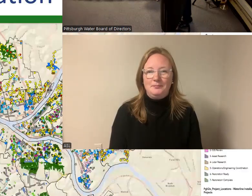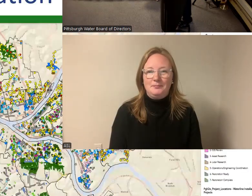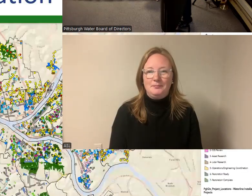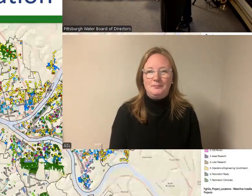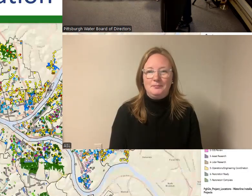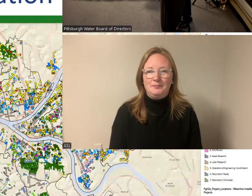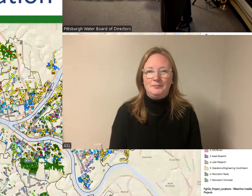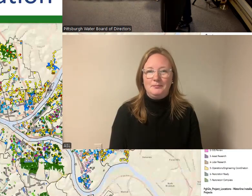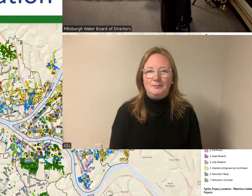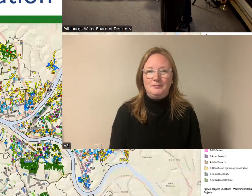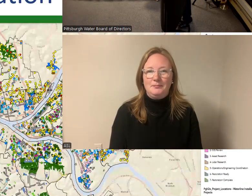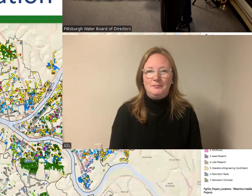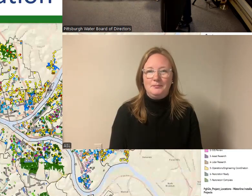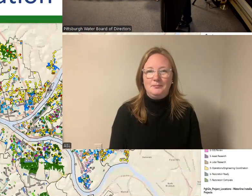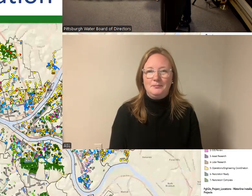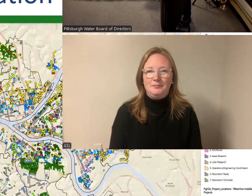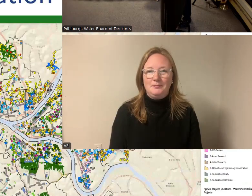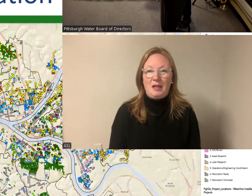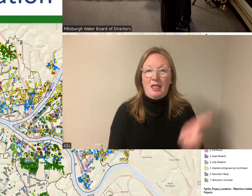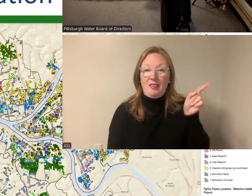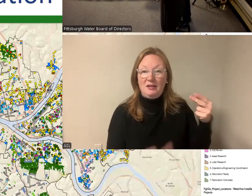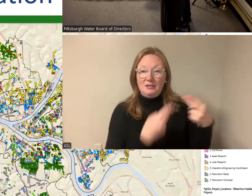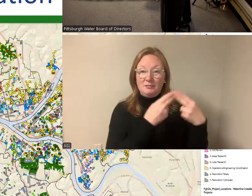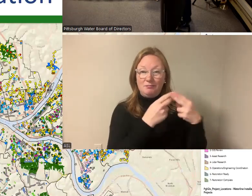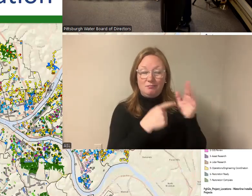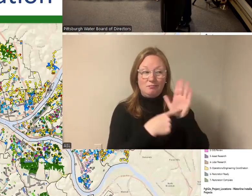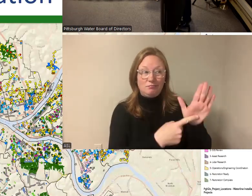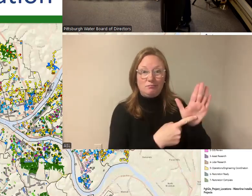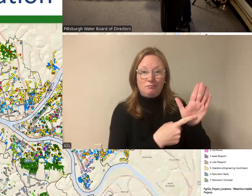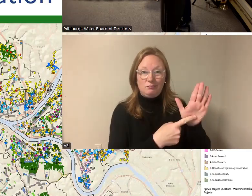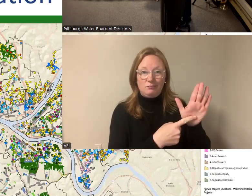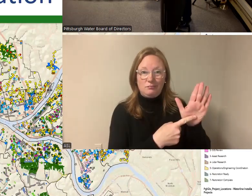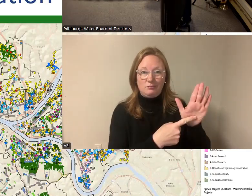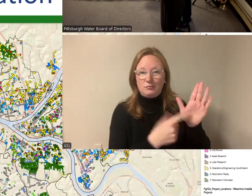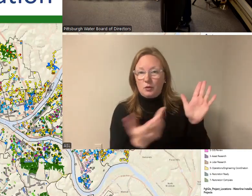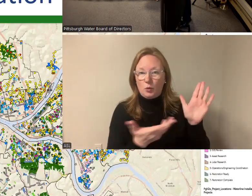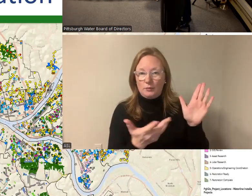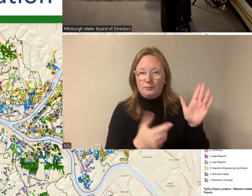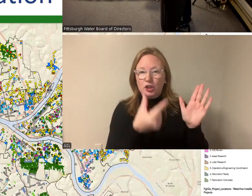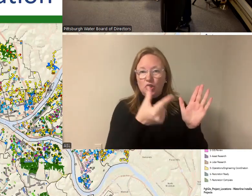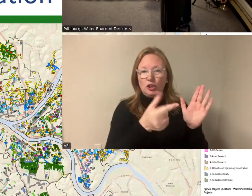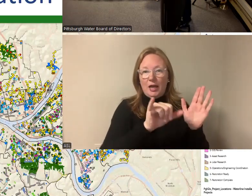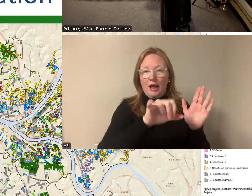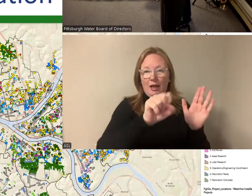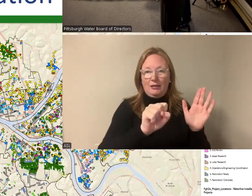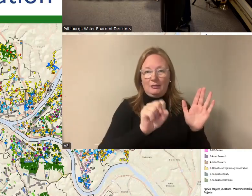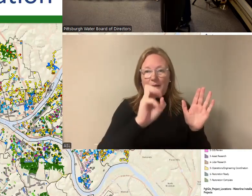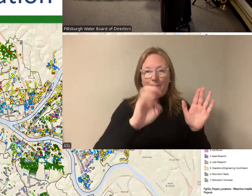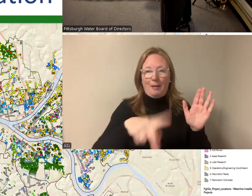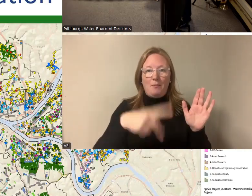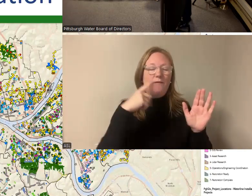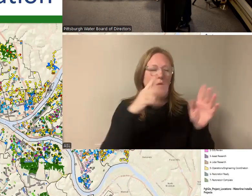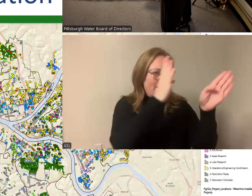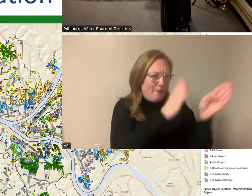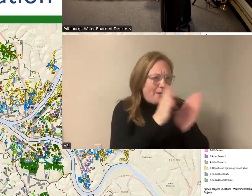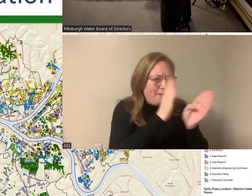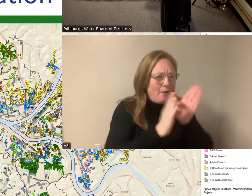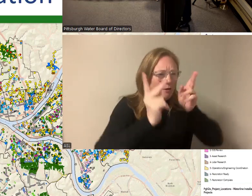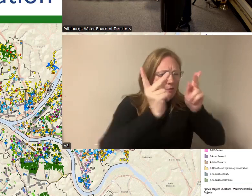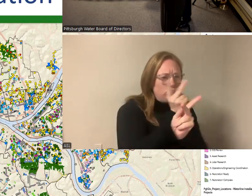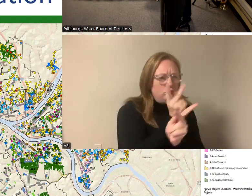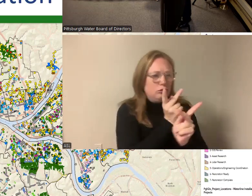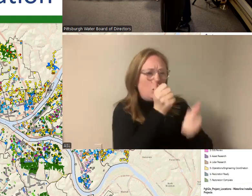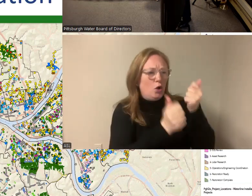I'm having fun with this. This slide display the GIS map utilized for planning and managing our surface